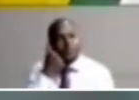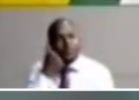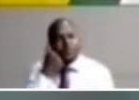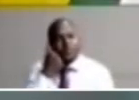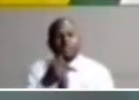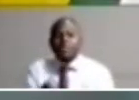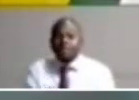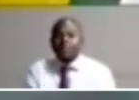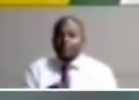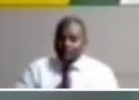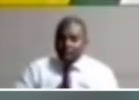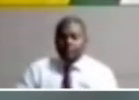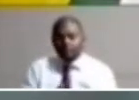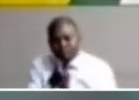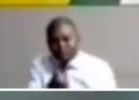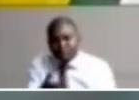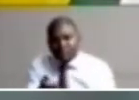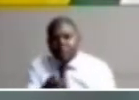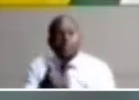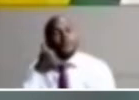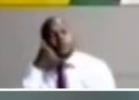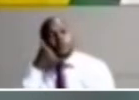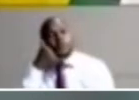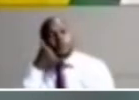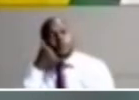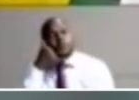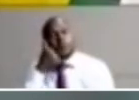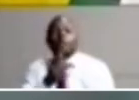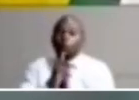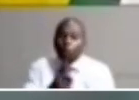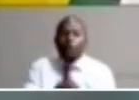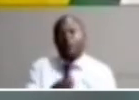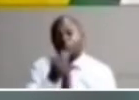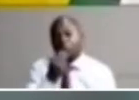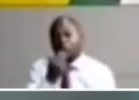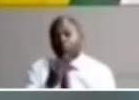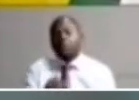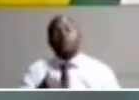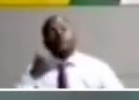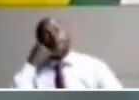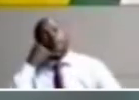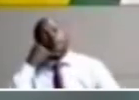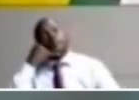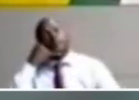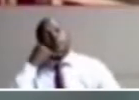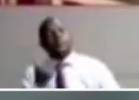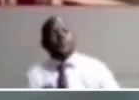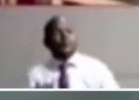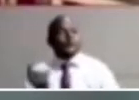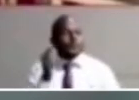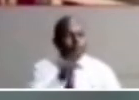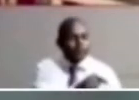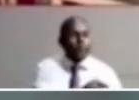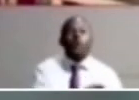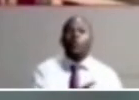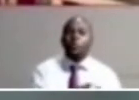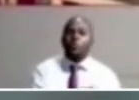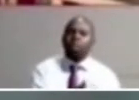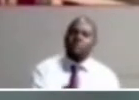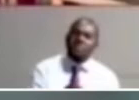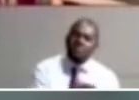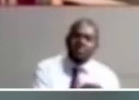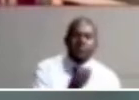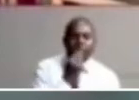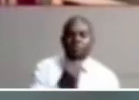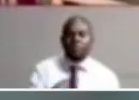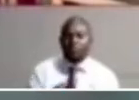But even my cavity, I can order for food. Say, you bring me here so that I don't